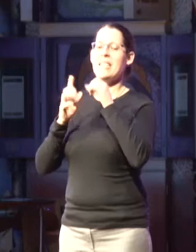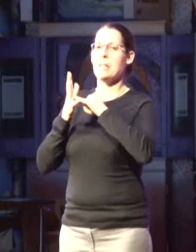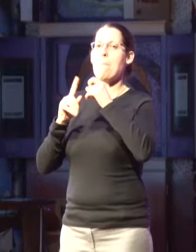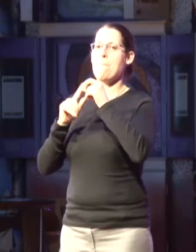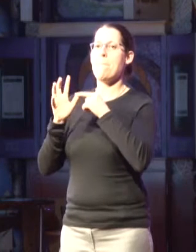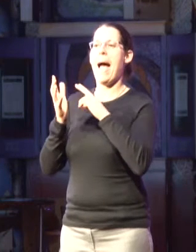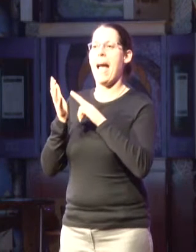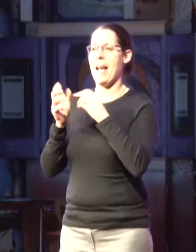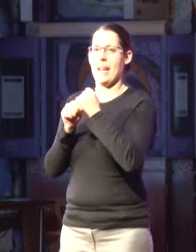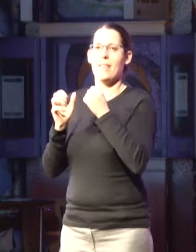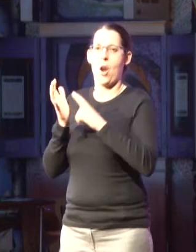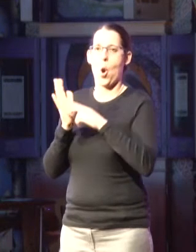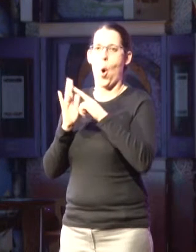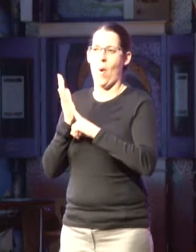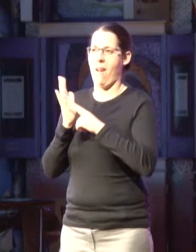Congratulations.